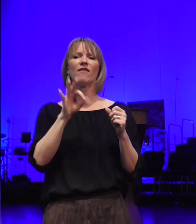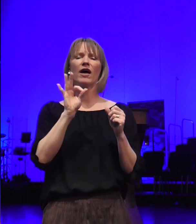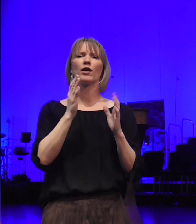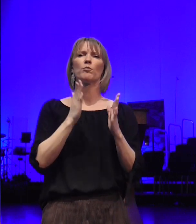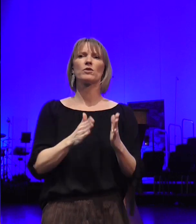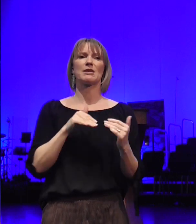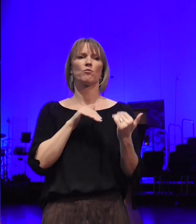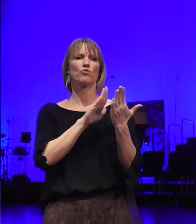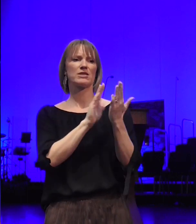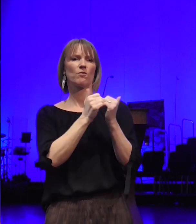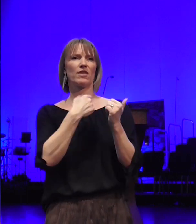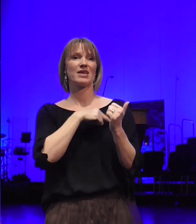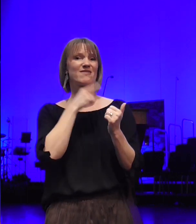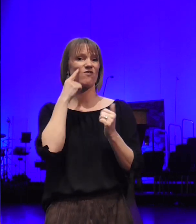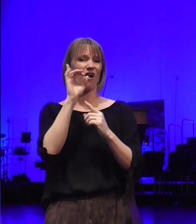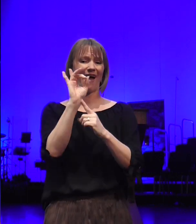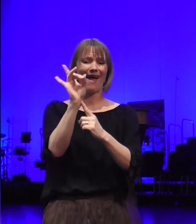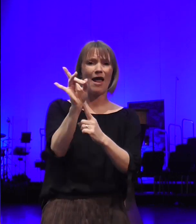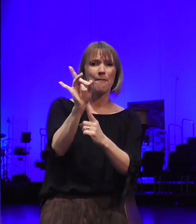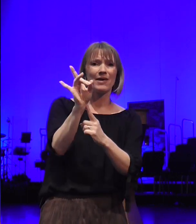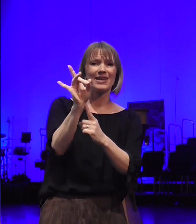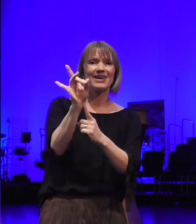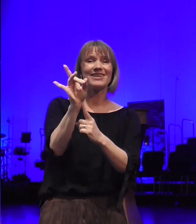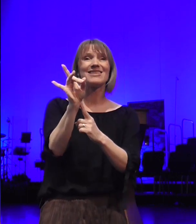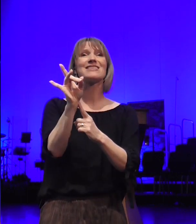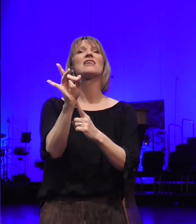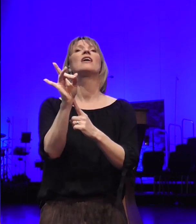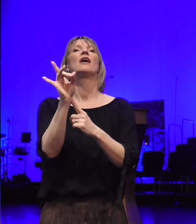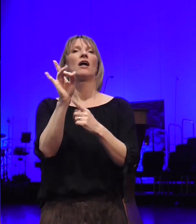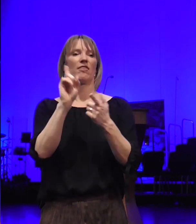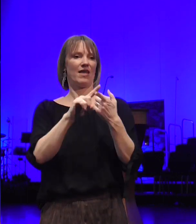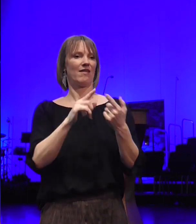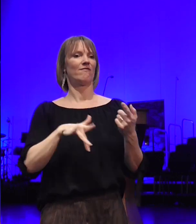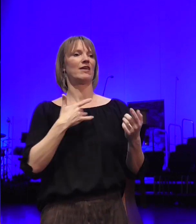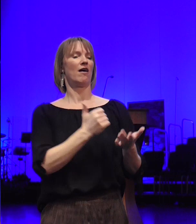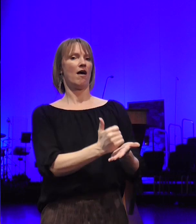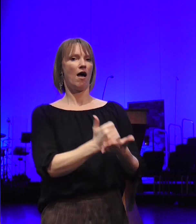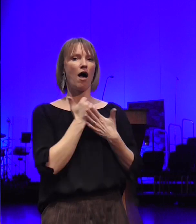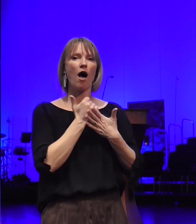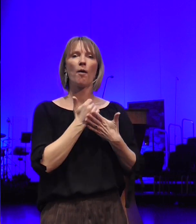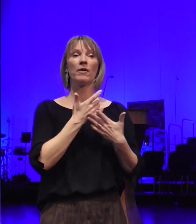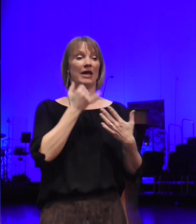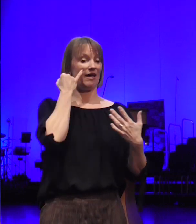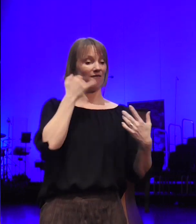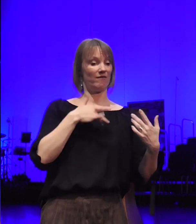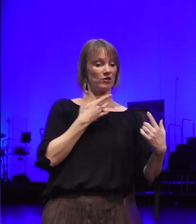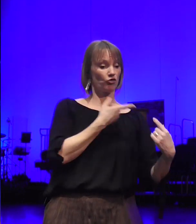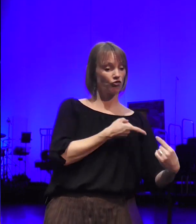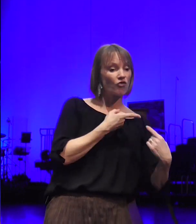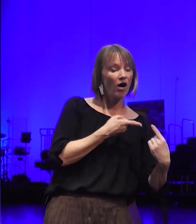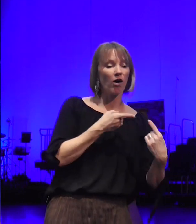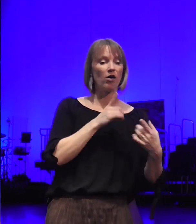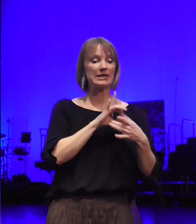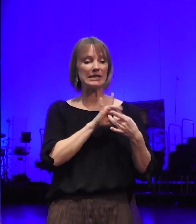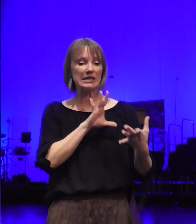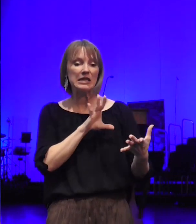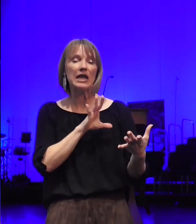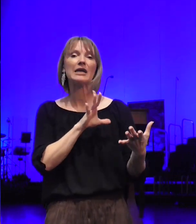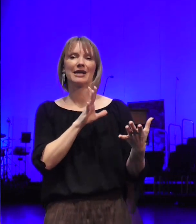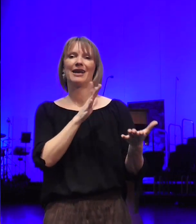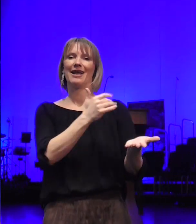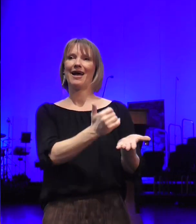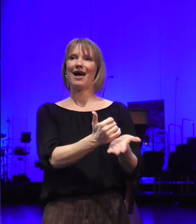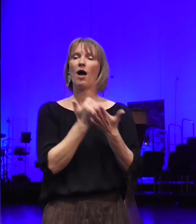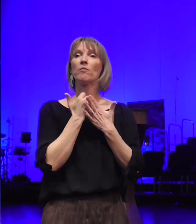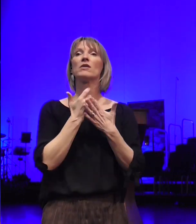us for 8 minutes, that we are helped if we're in struggle or we're feeling disconnected. And he suggests that we